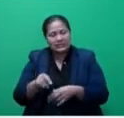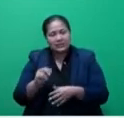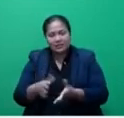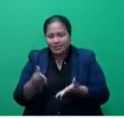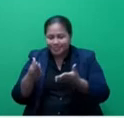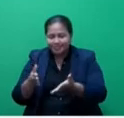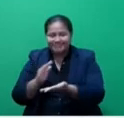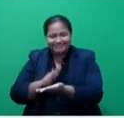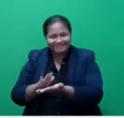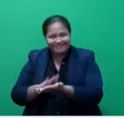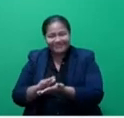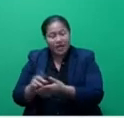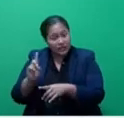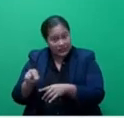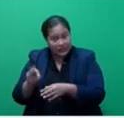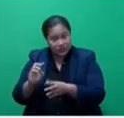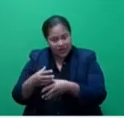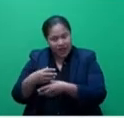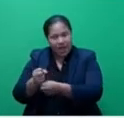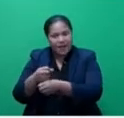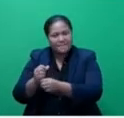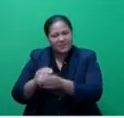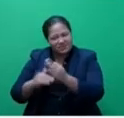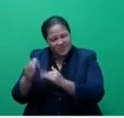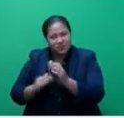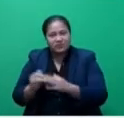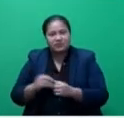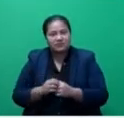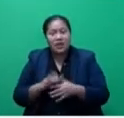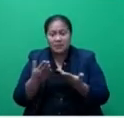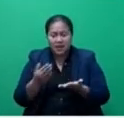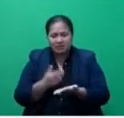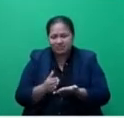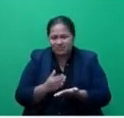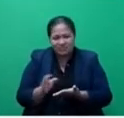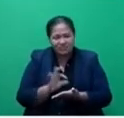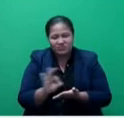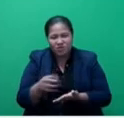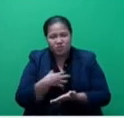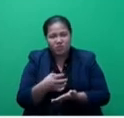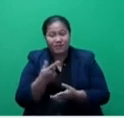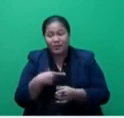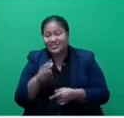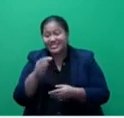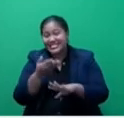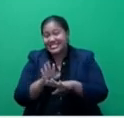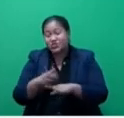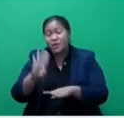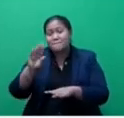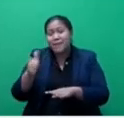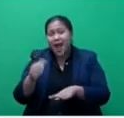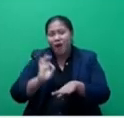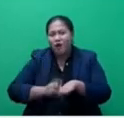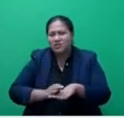The public-private partnership between ASPEN and FNPF is still not operational. With the Nyumba Hospital, a white elephant that